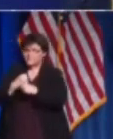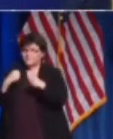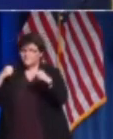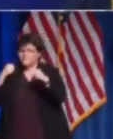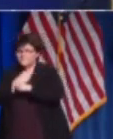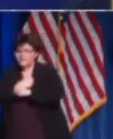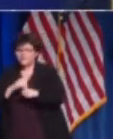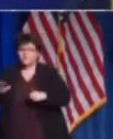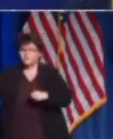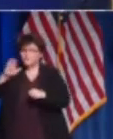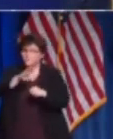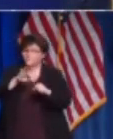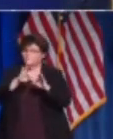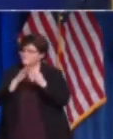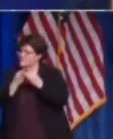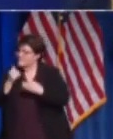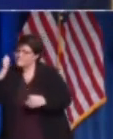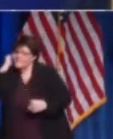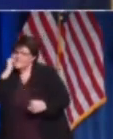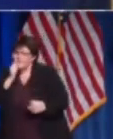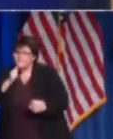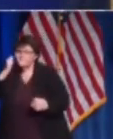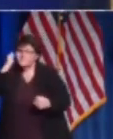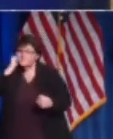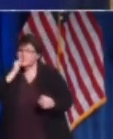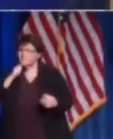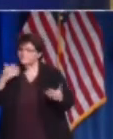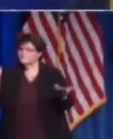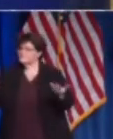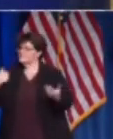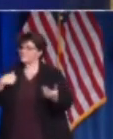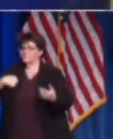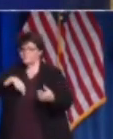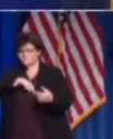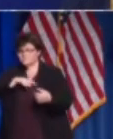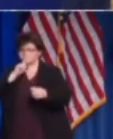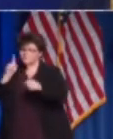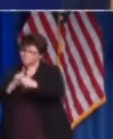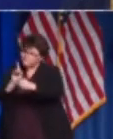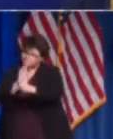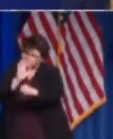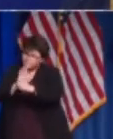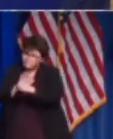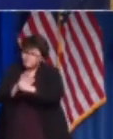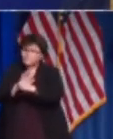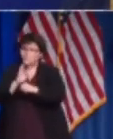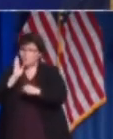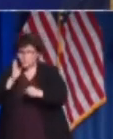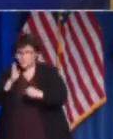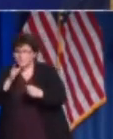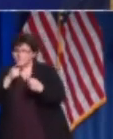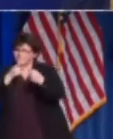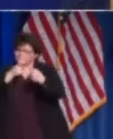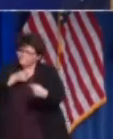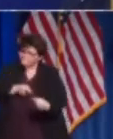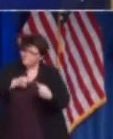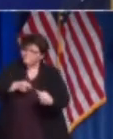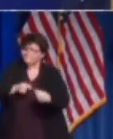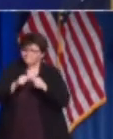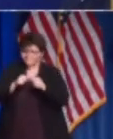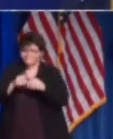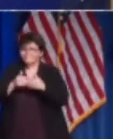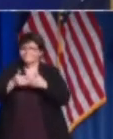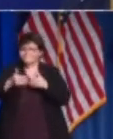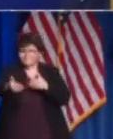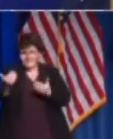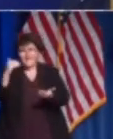single day, and I can only promise that we are going to fight even harder over the next 4. Let me thank my